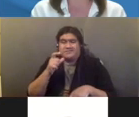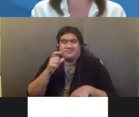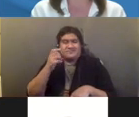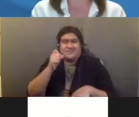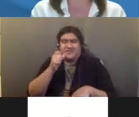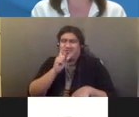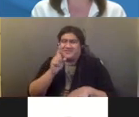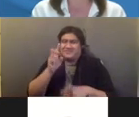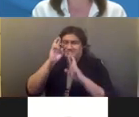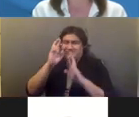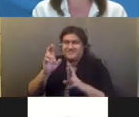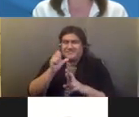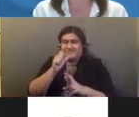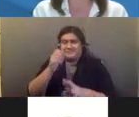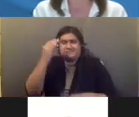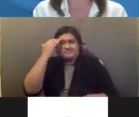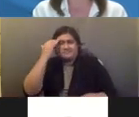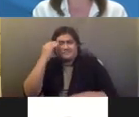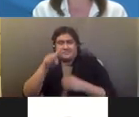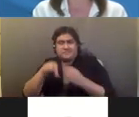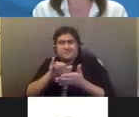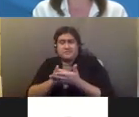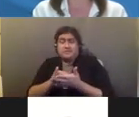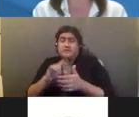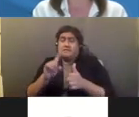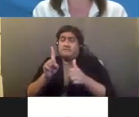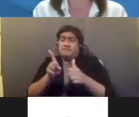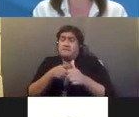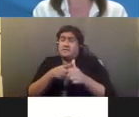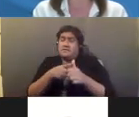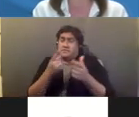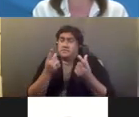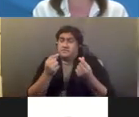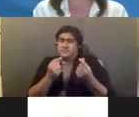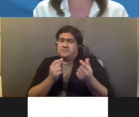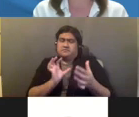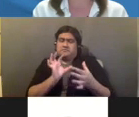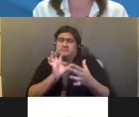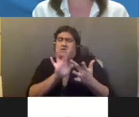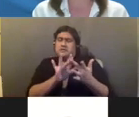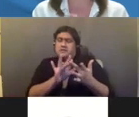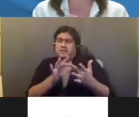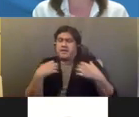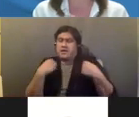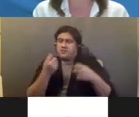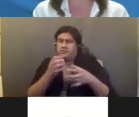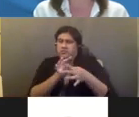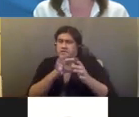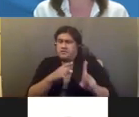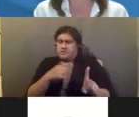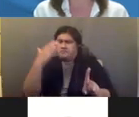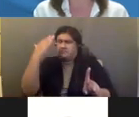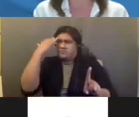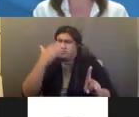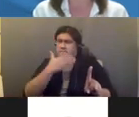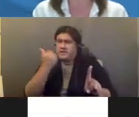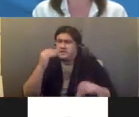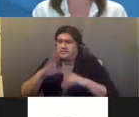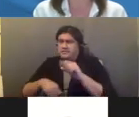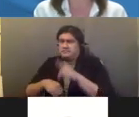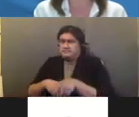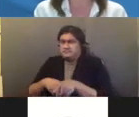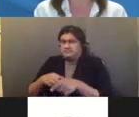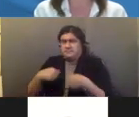our gender health care coordinator would be one way to try to get those lists. The other thing you can do is Psychology Today has